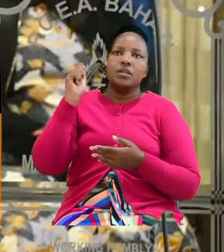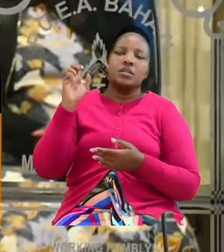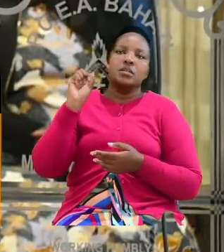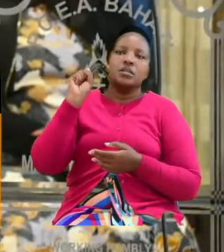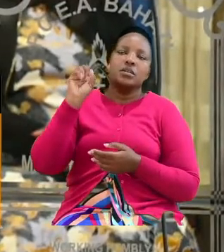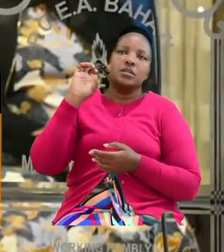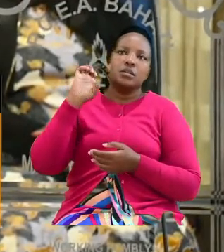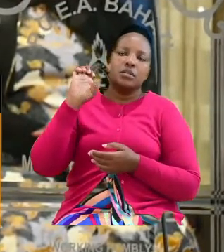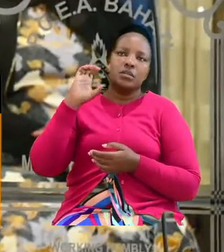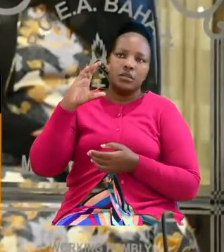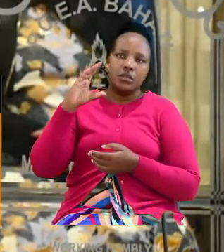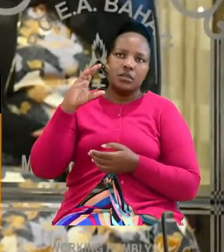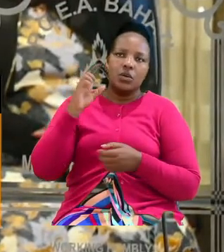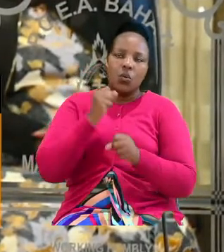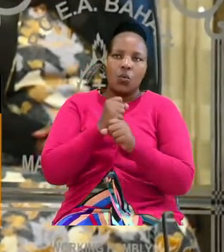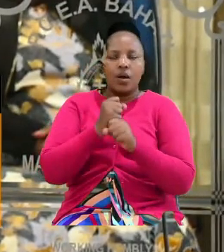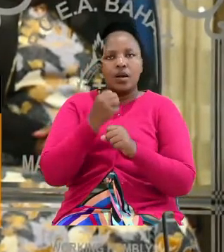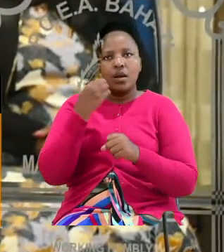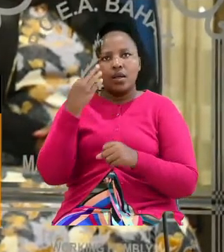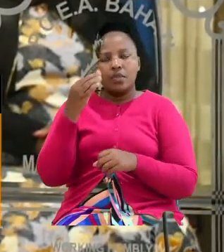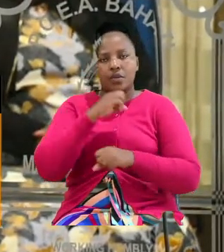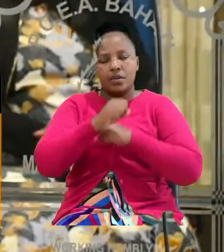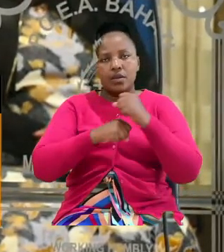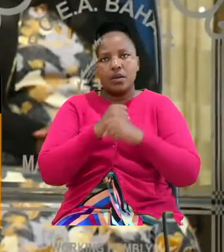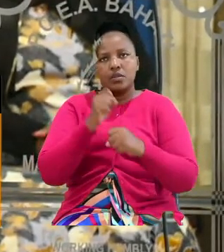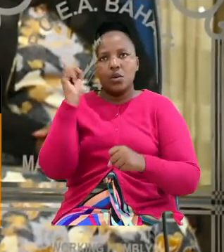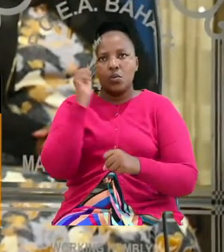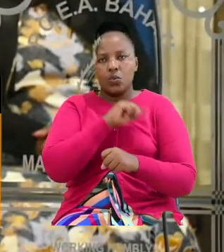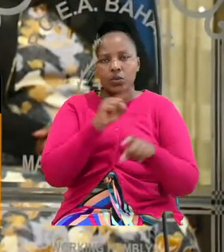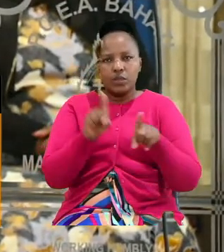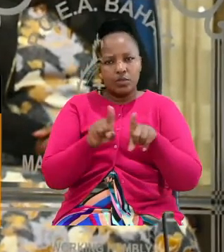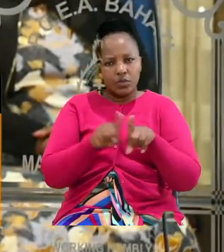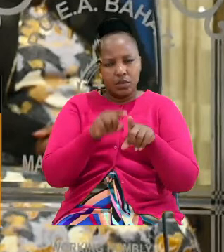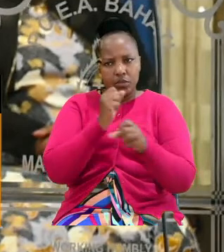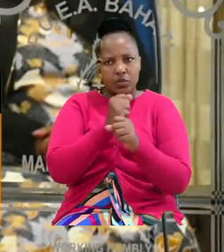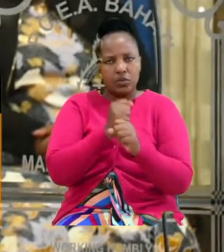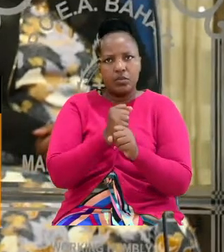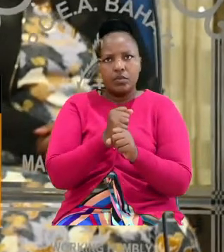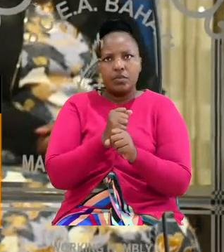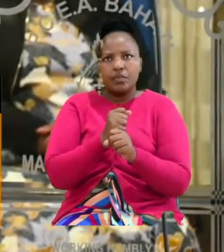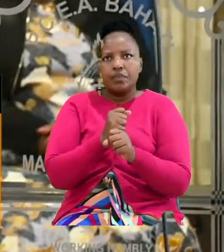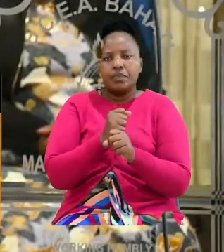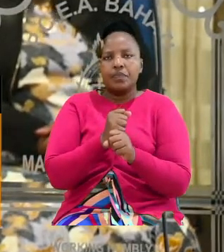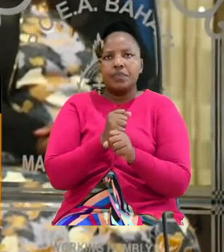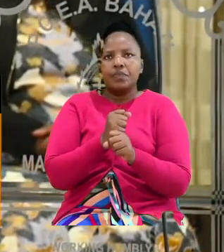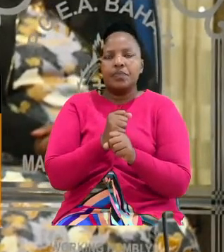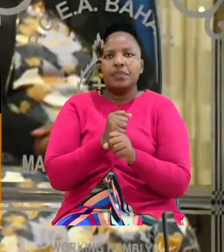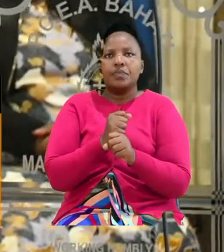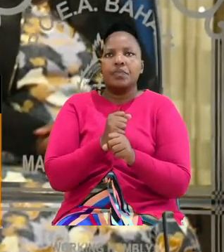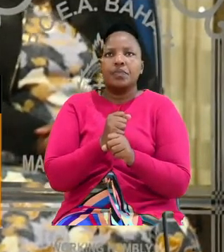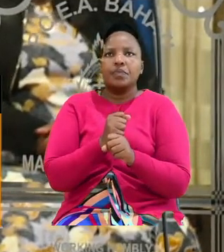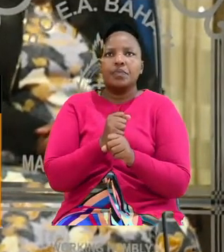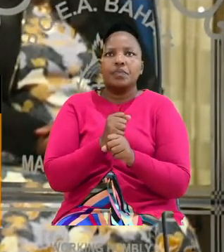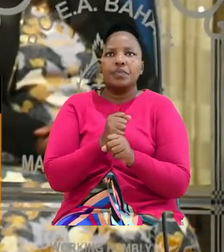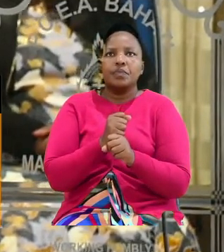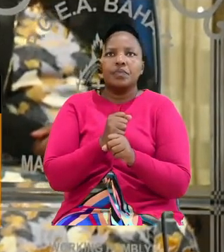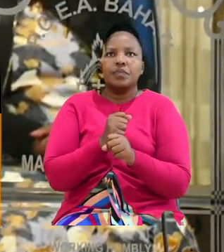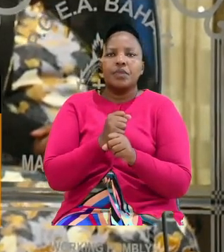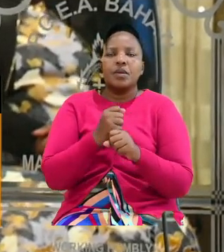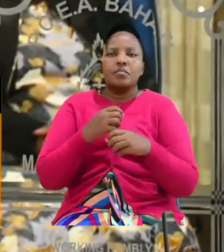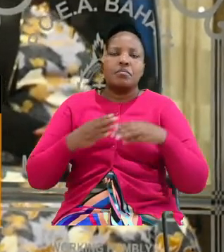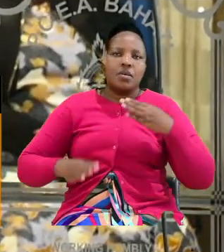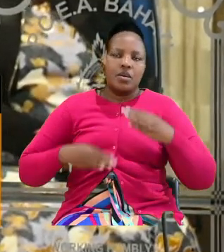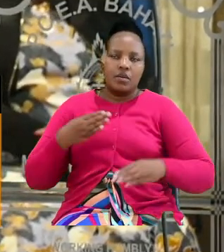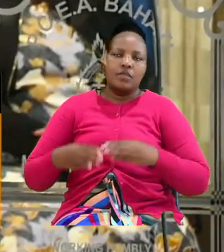have worked for 3 years and above in a similar position. Must be an individual of unquestionable